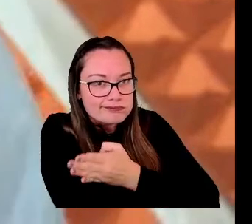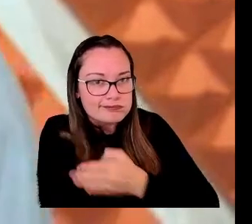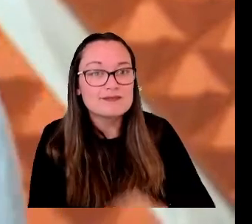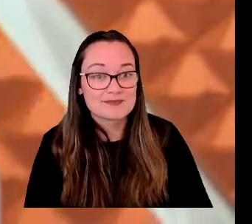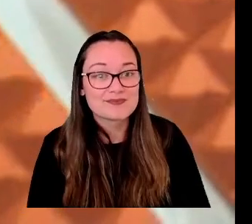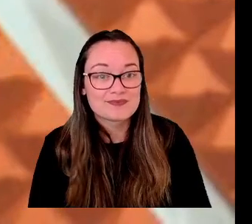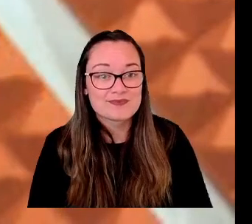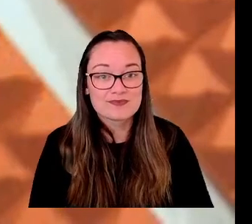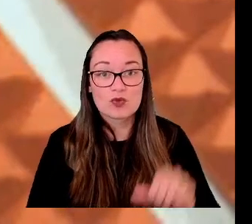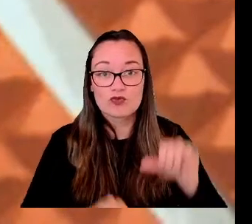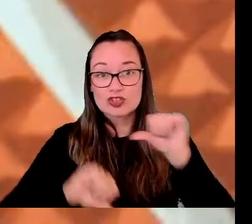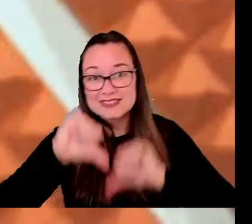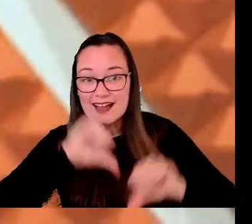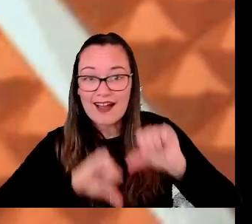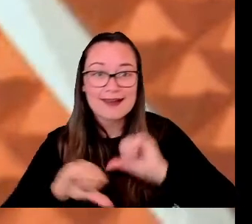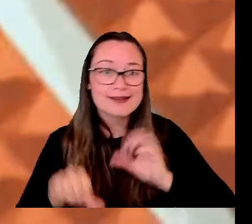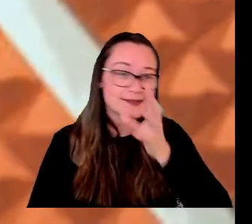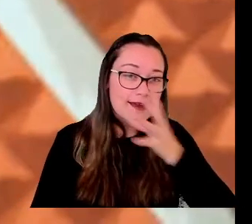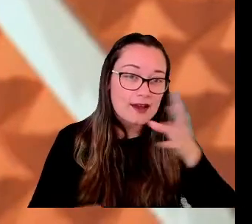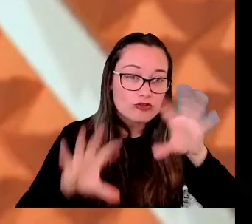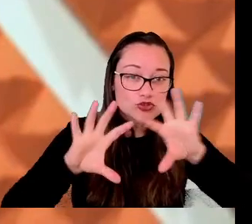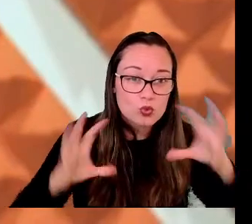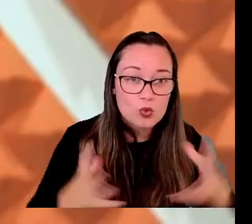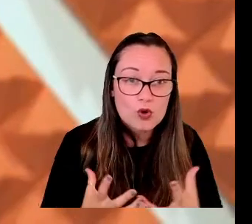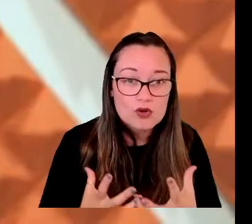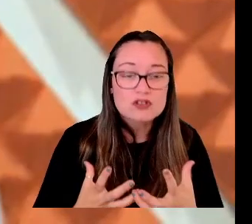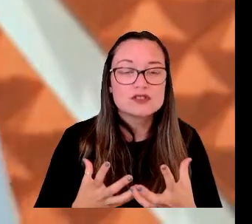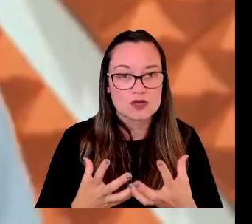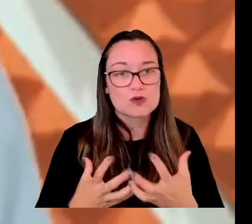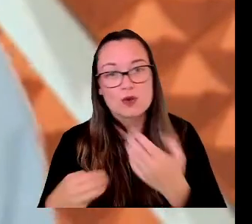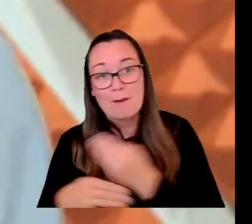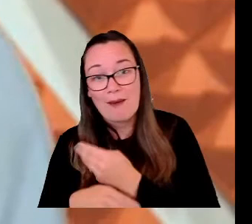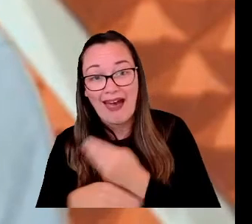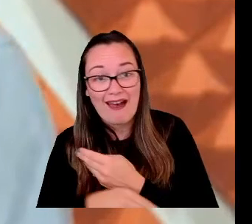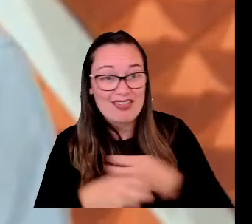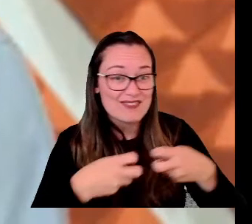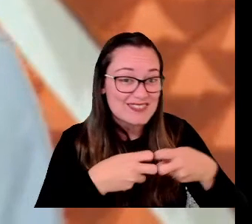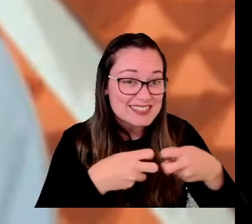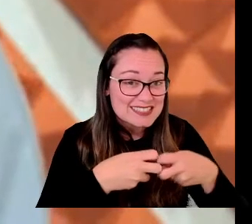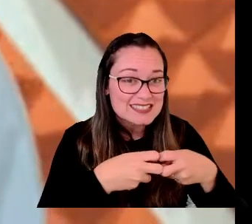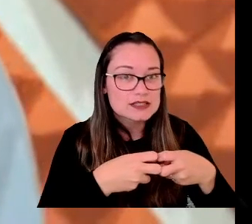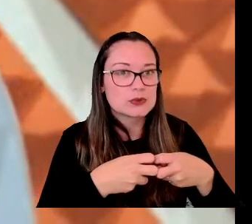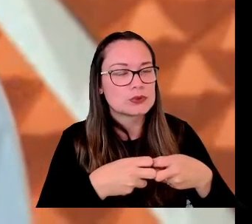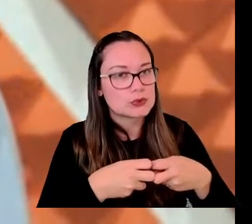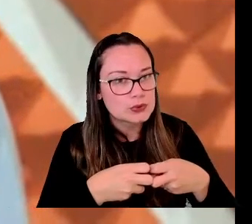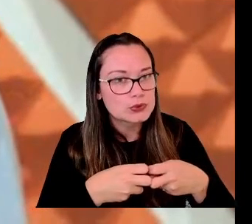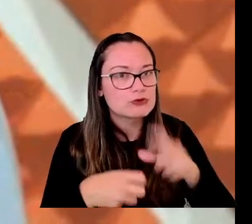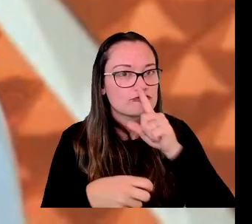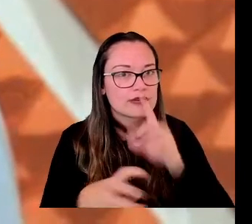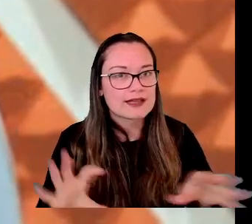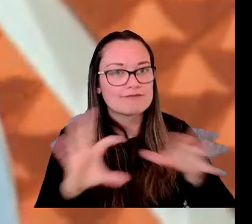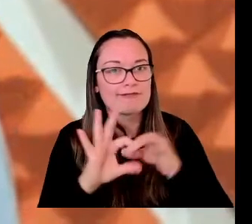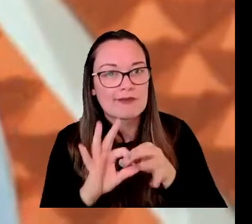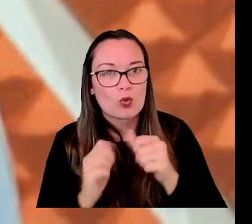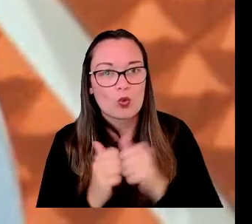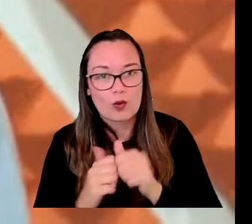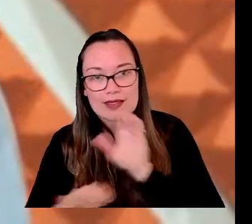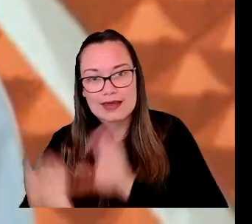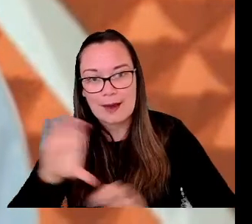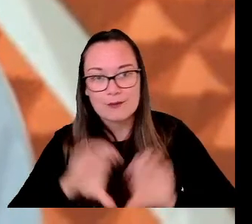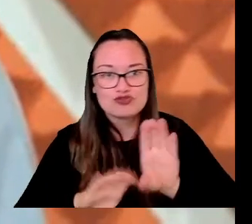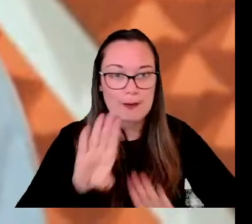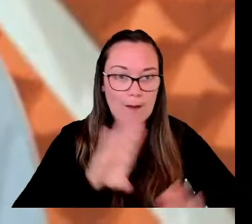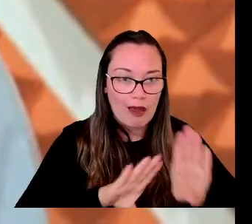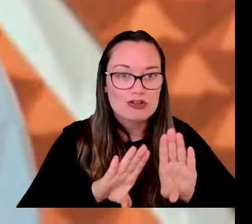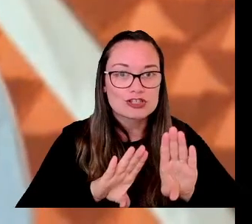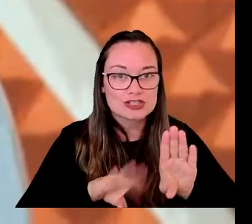the science world, in the agricultural world. And so math and physics, to me, math and physics kind of go along with chemistry and biology. And